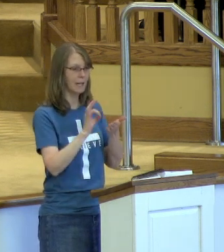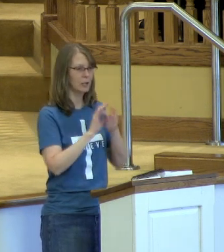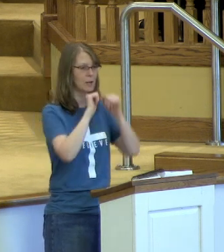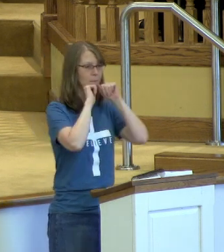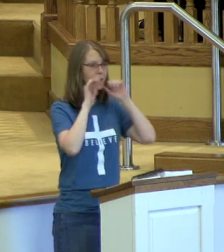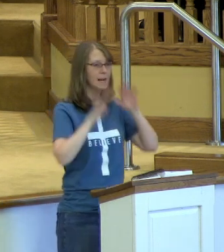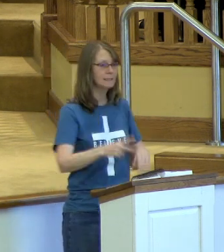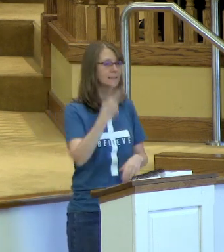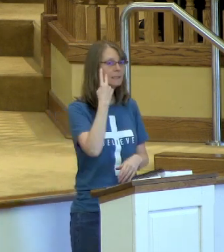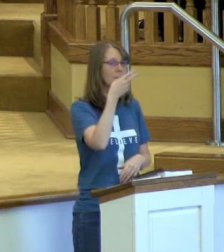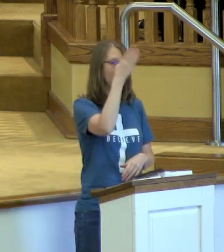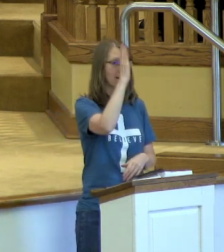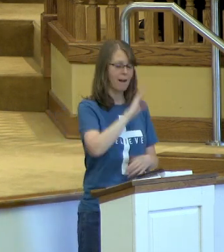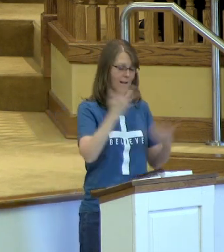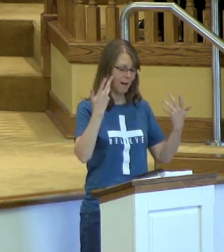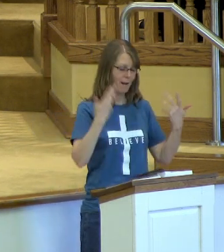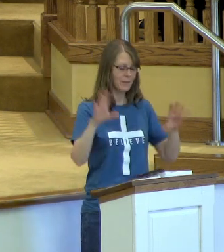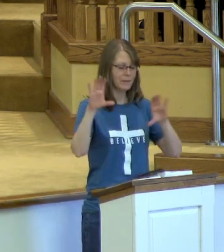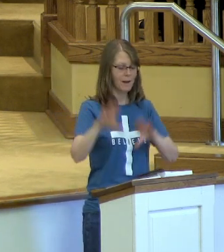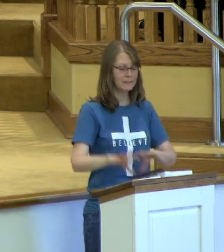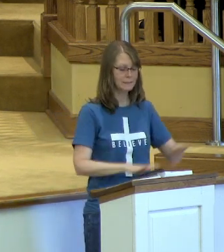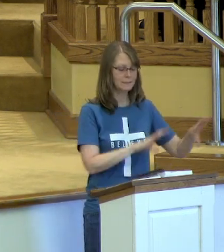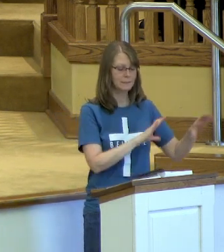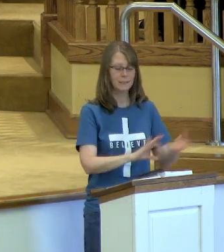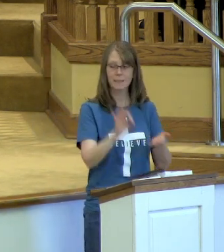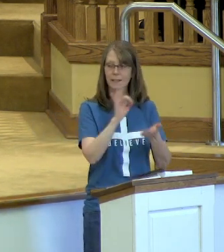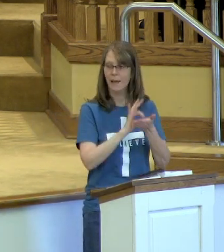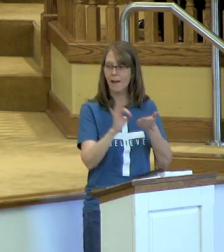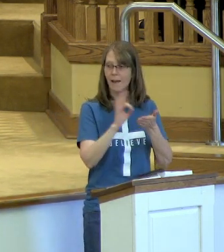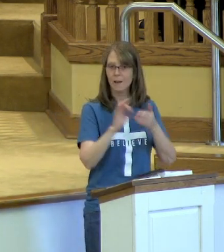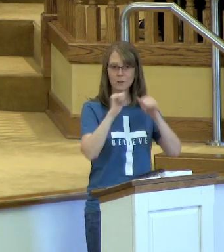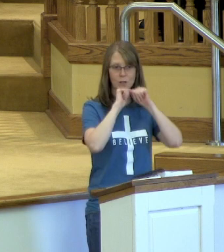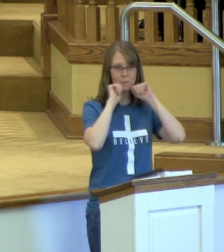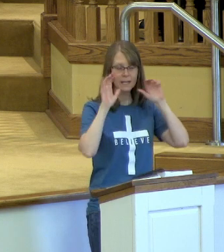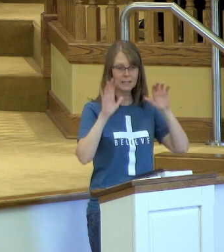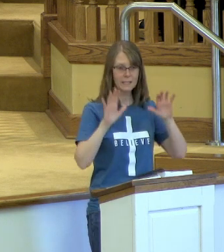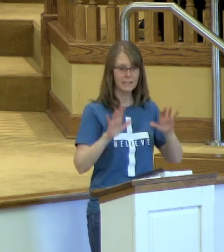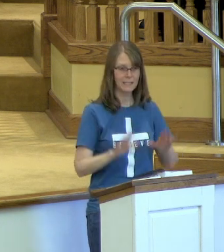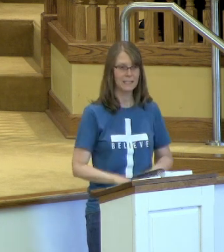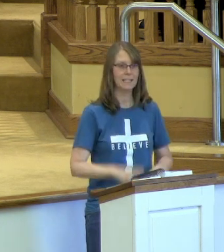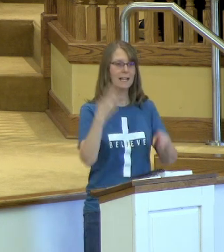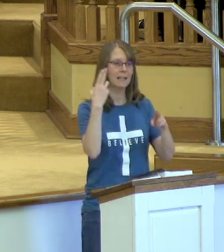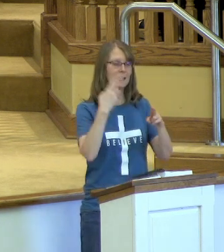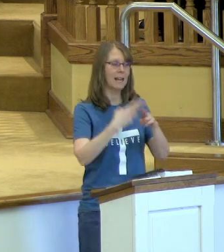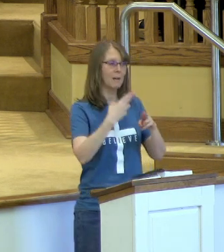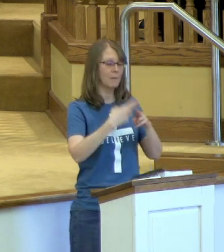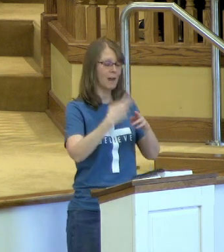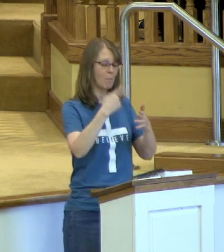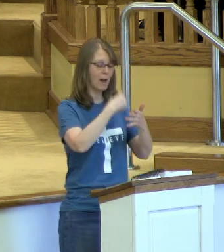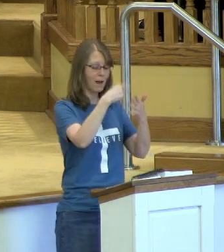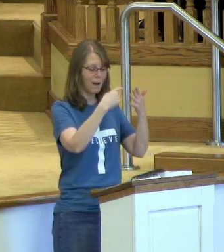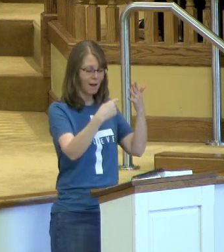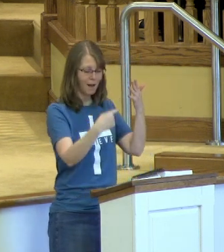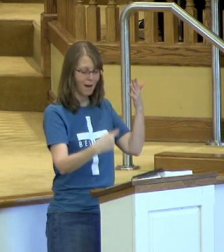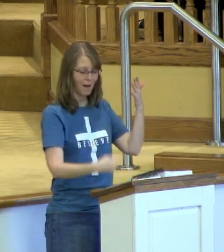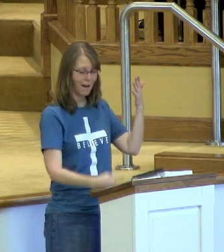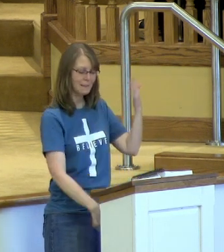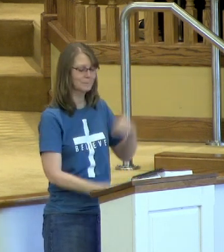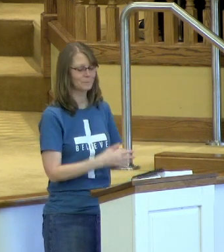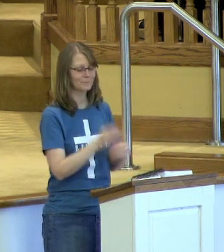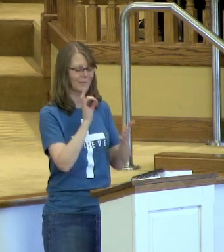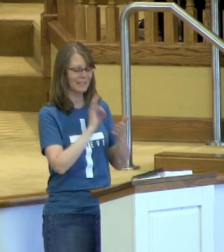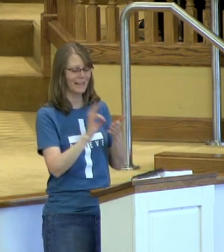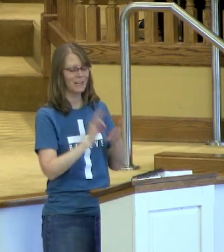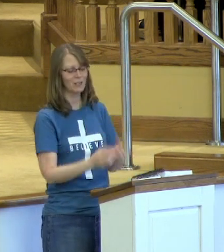Count your blessings, see what God has done. Count your blessings, name them one by